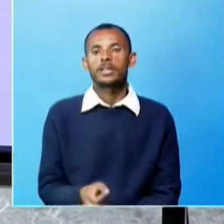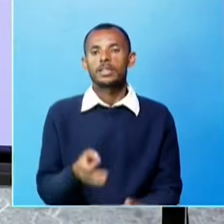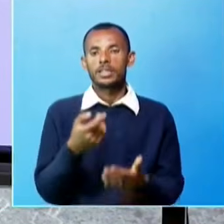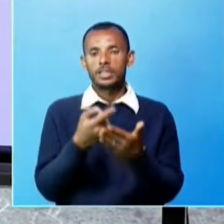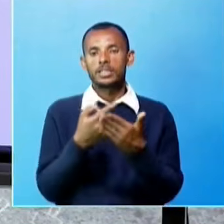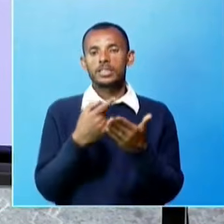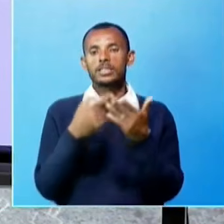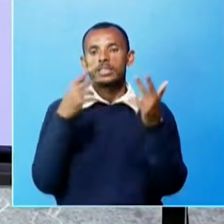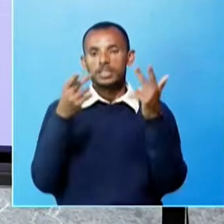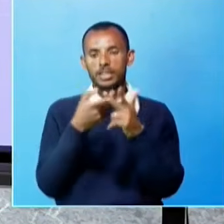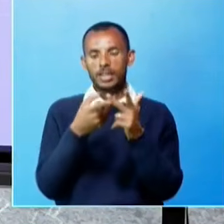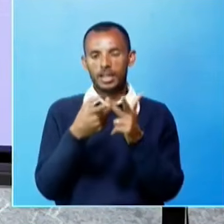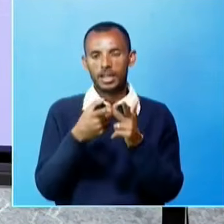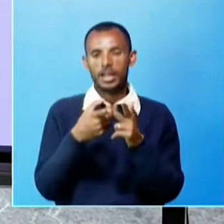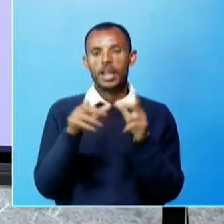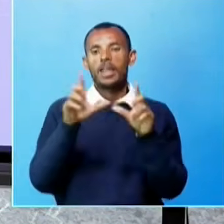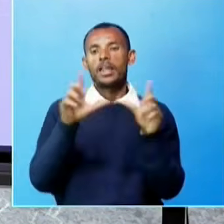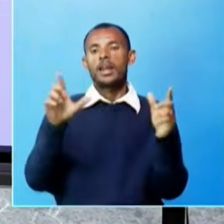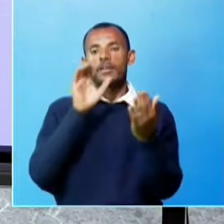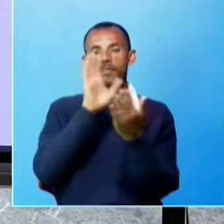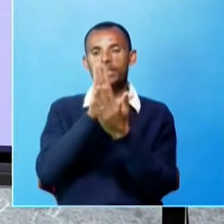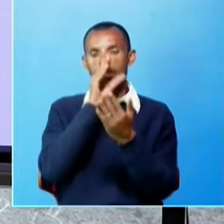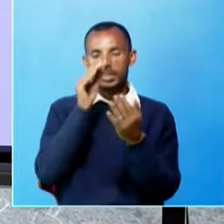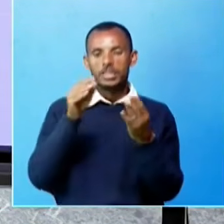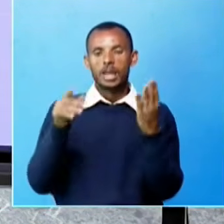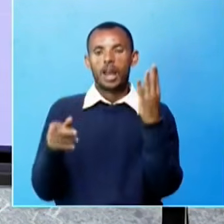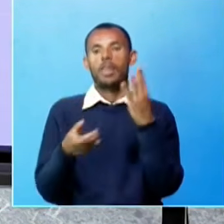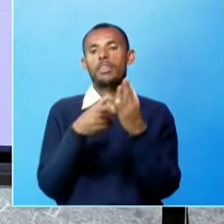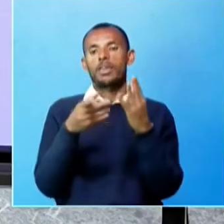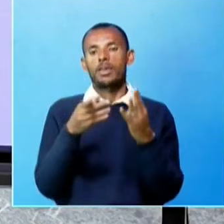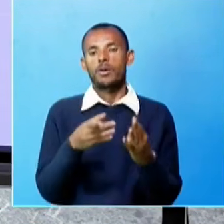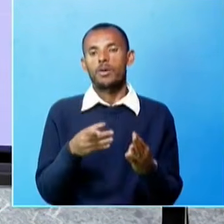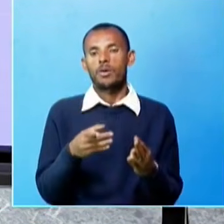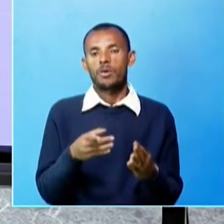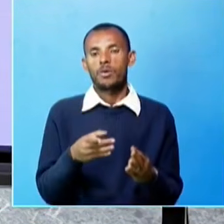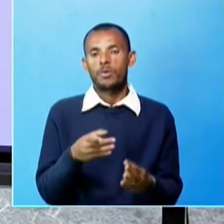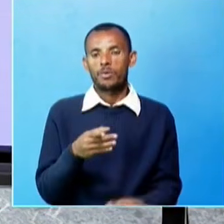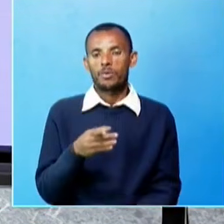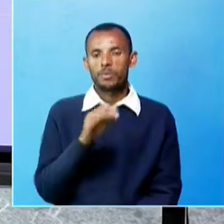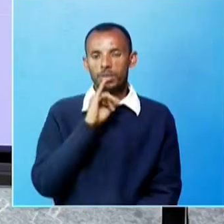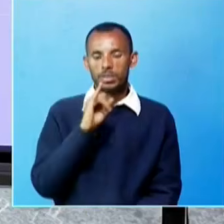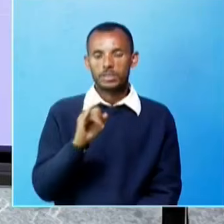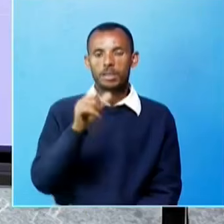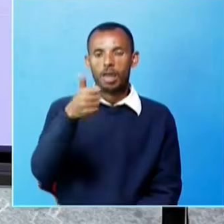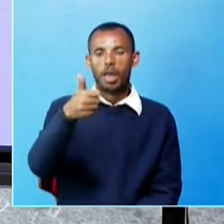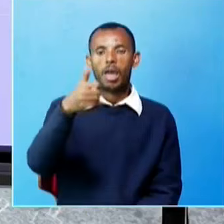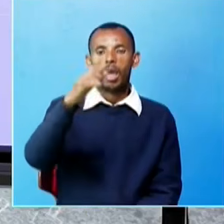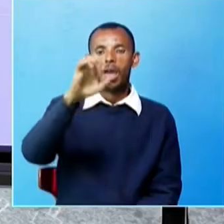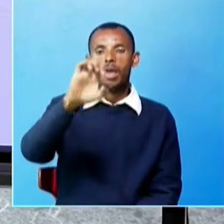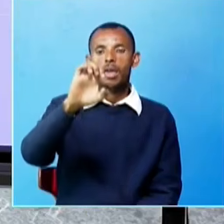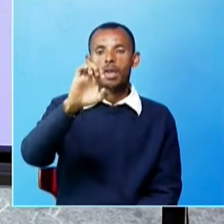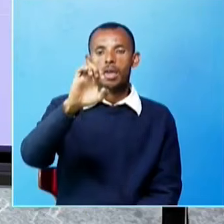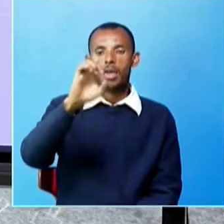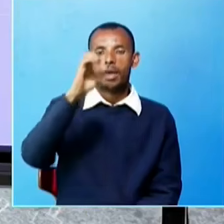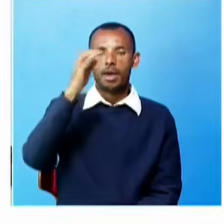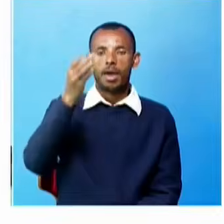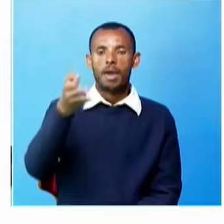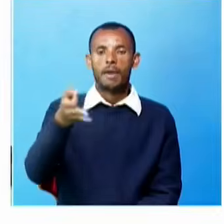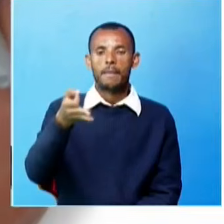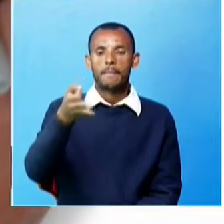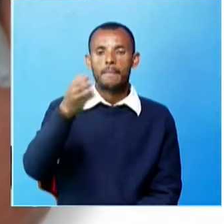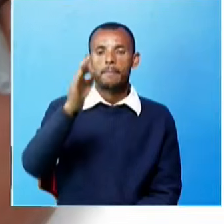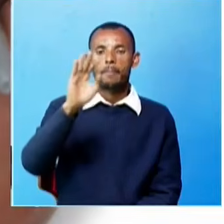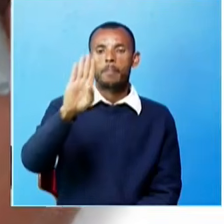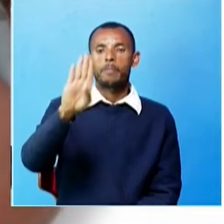the third lateral face. And the fourth one is A, E, F, B.